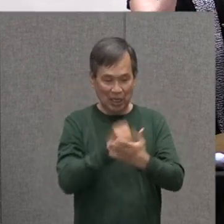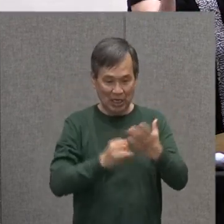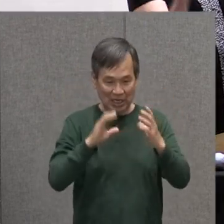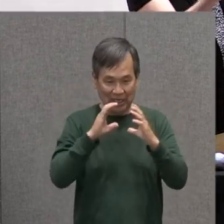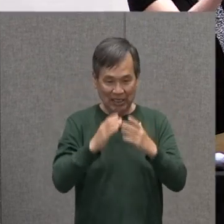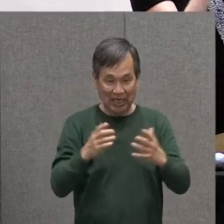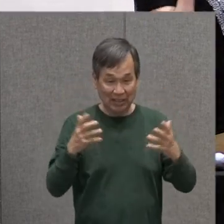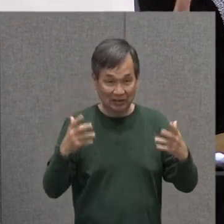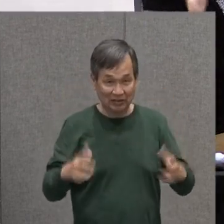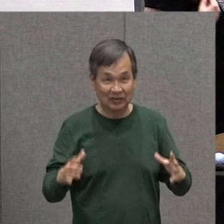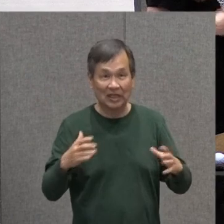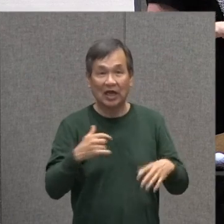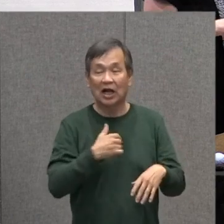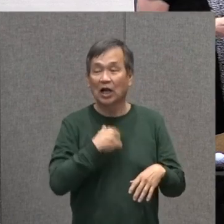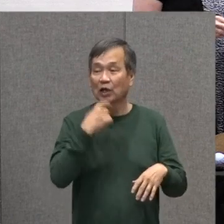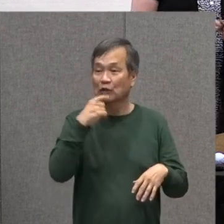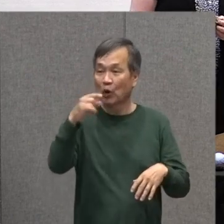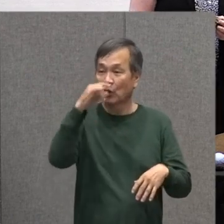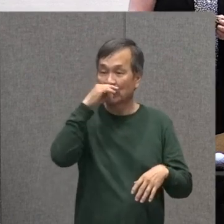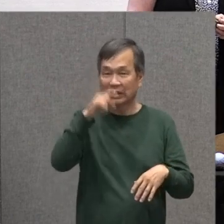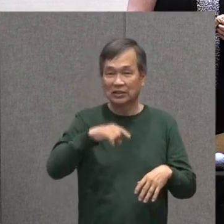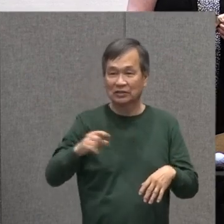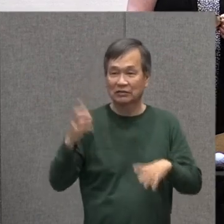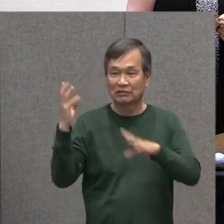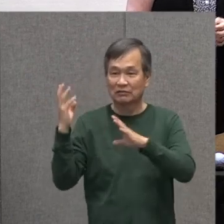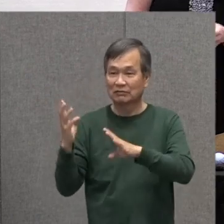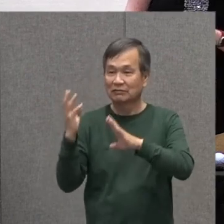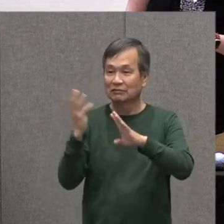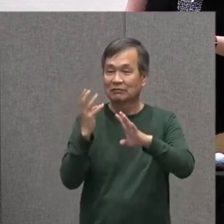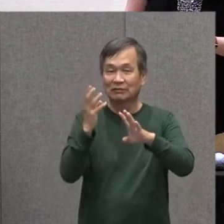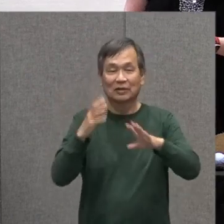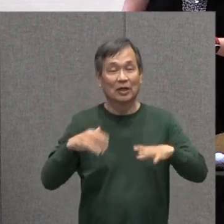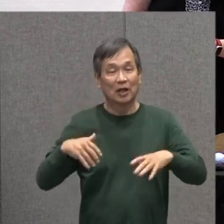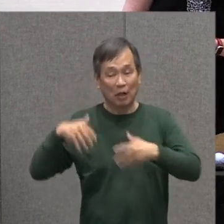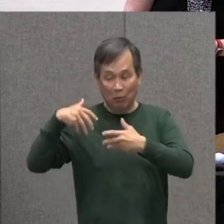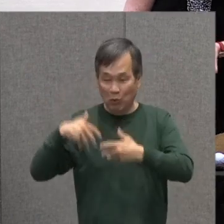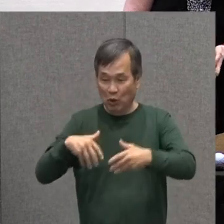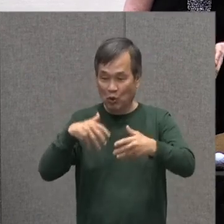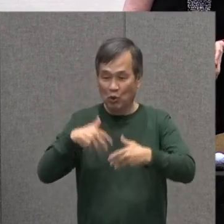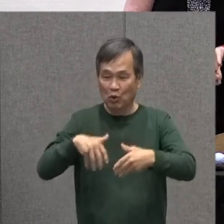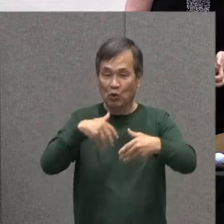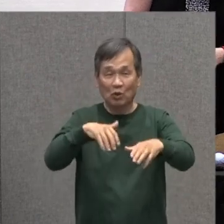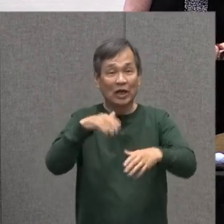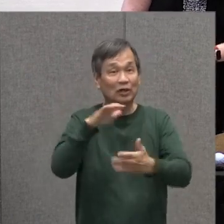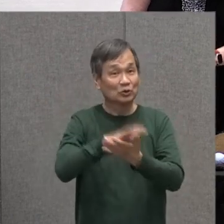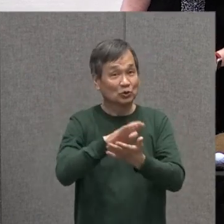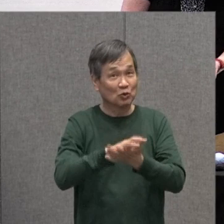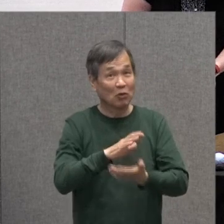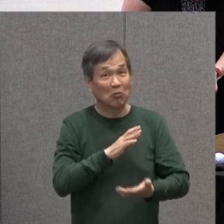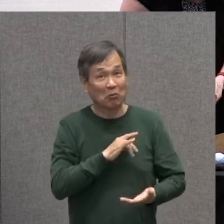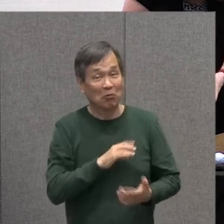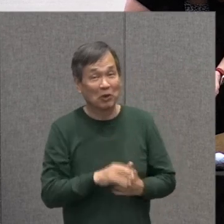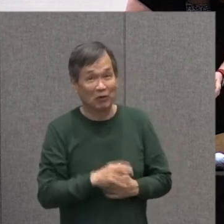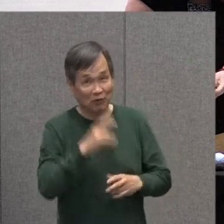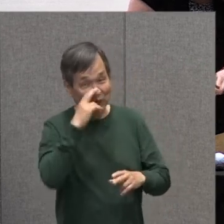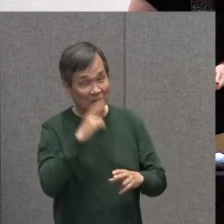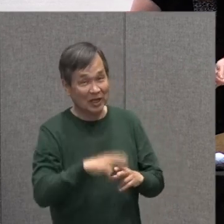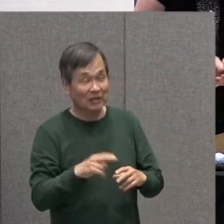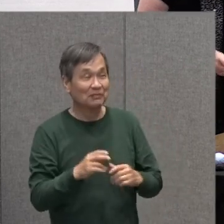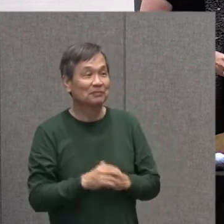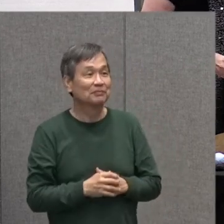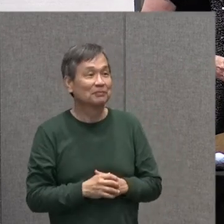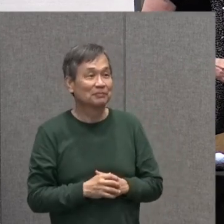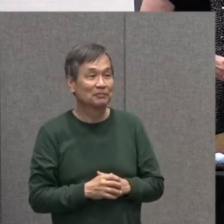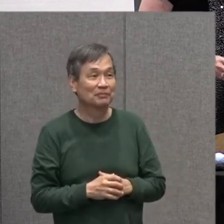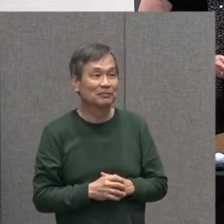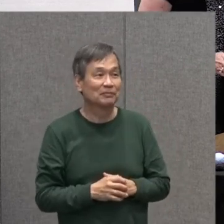walk around the school. They had a hat like a parade. That's right. That sounds like so much fun. I know. I don't know